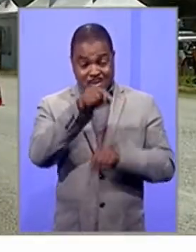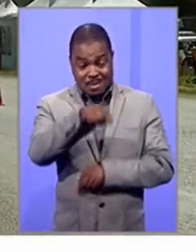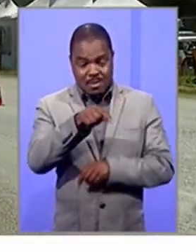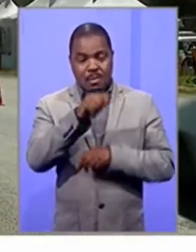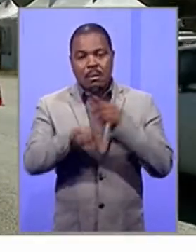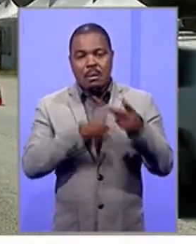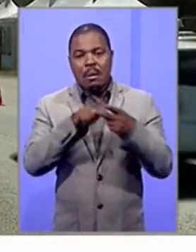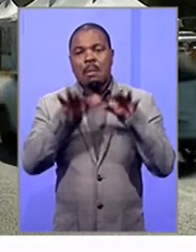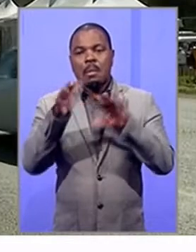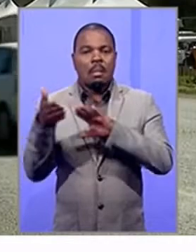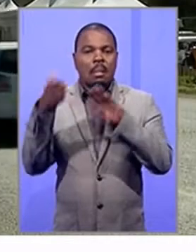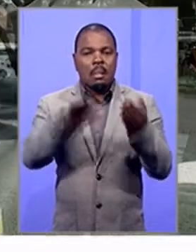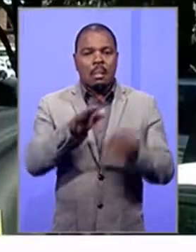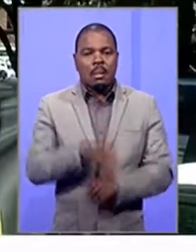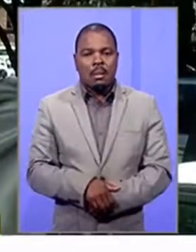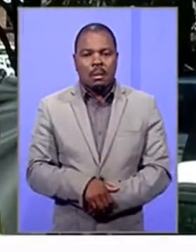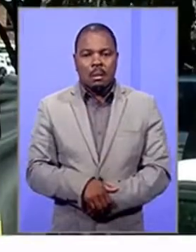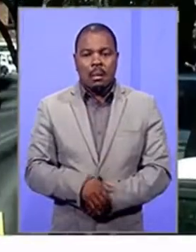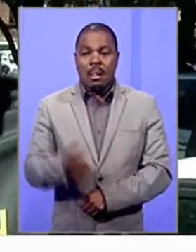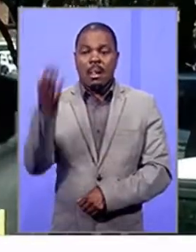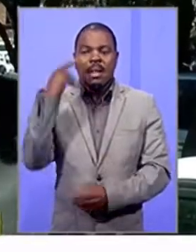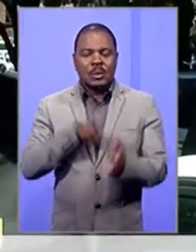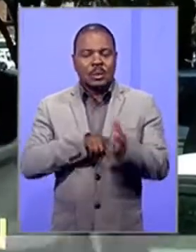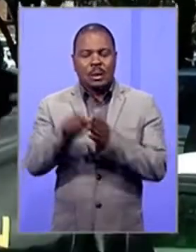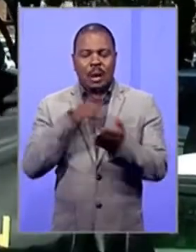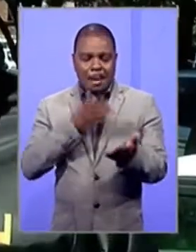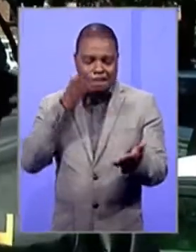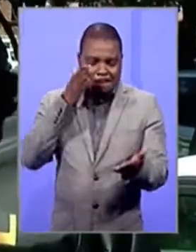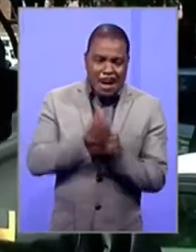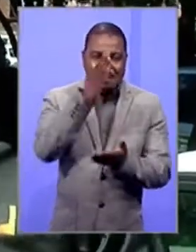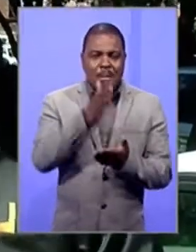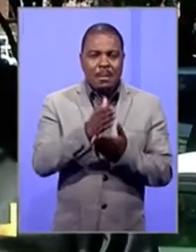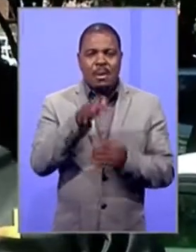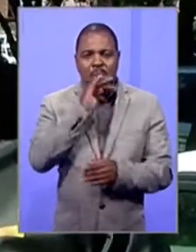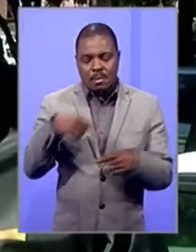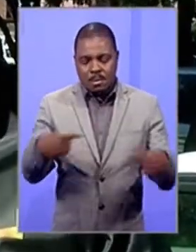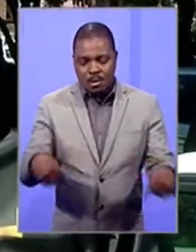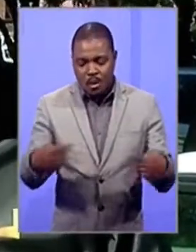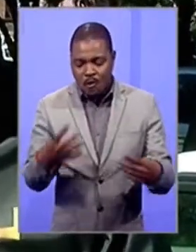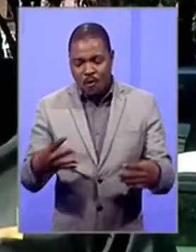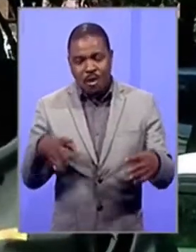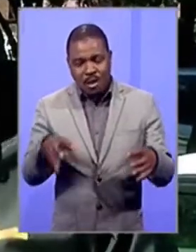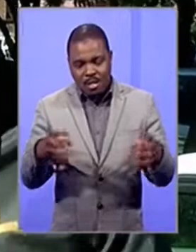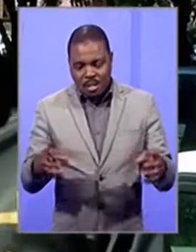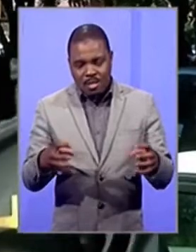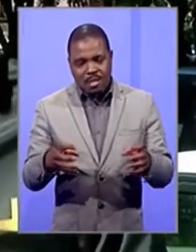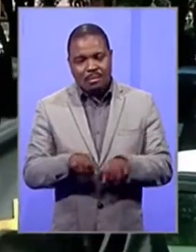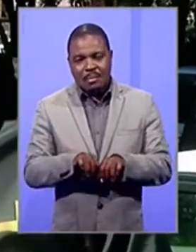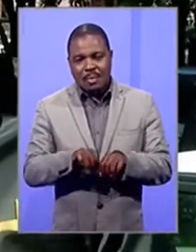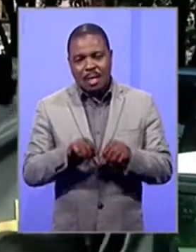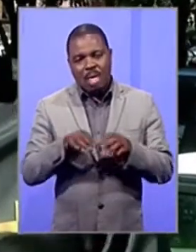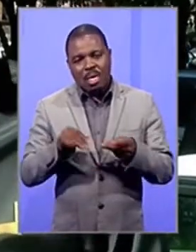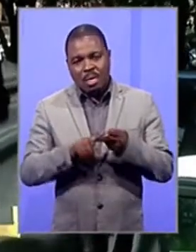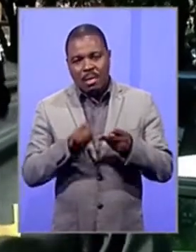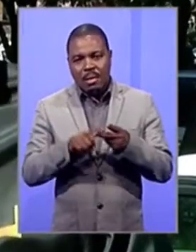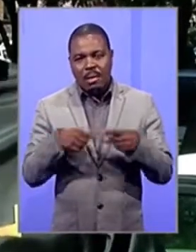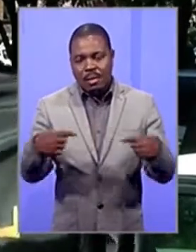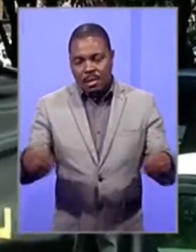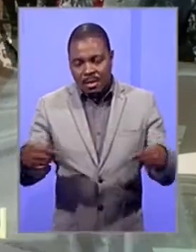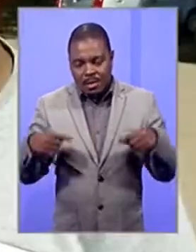ho tsona. Ke shabethile pothole last week, so di rime tse di 4 di kobehile ke tswa go ira quotation ya di rime tse 4 di rime le matare ba